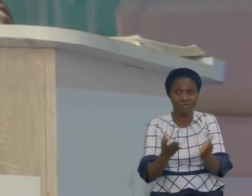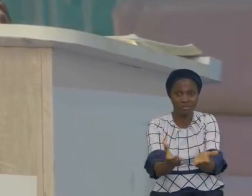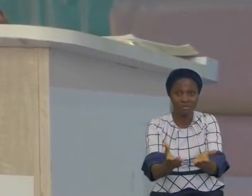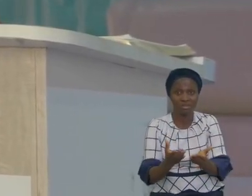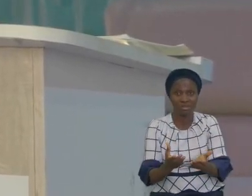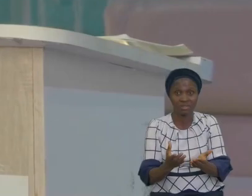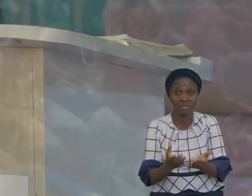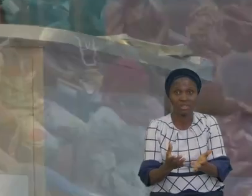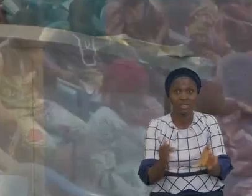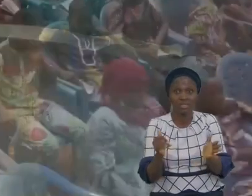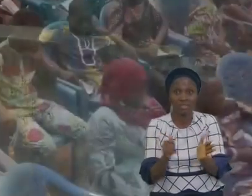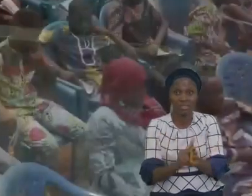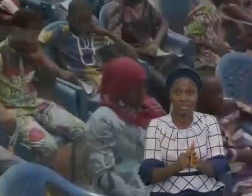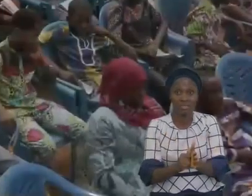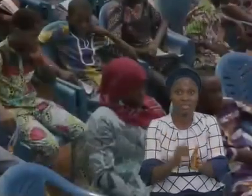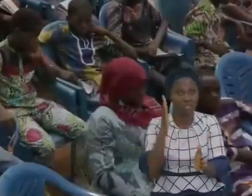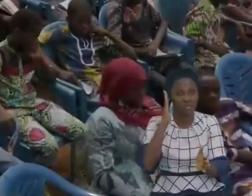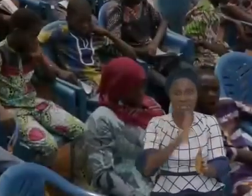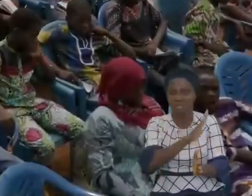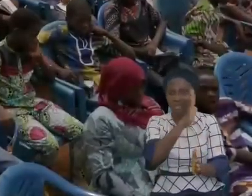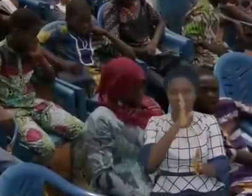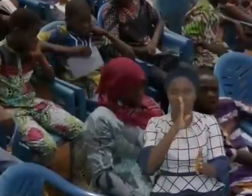earth.